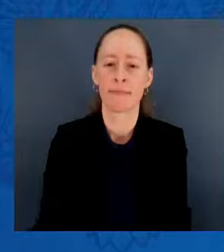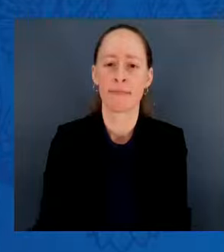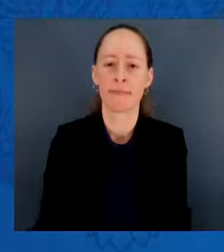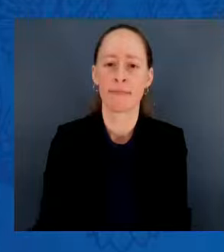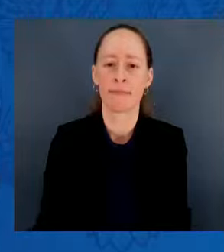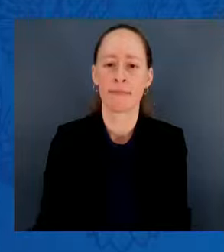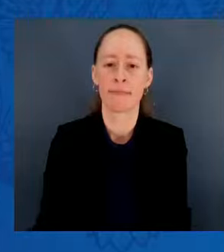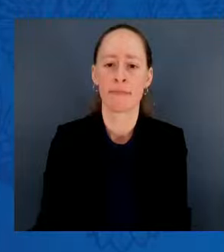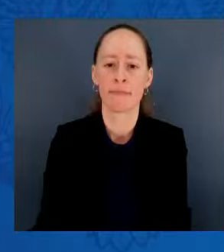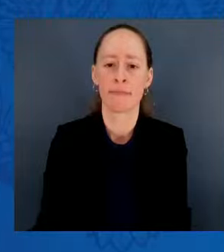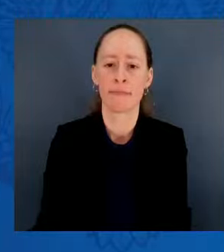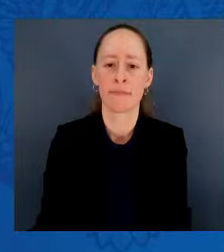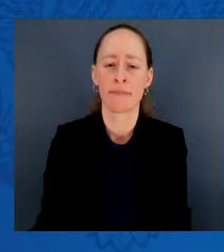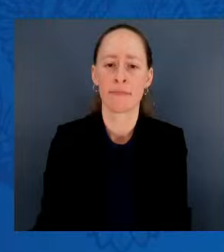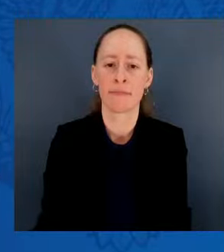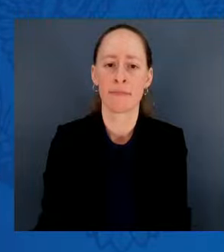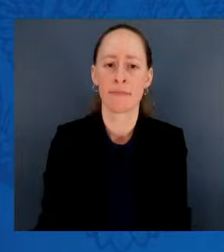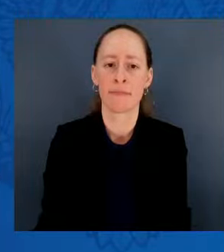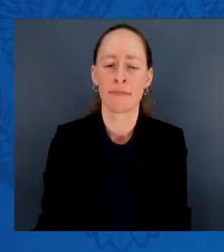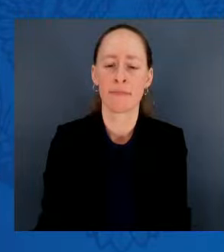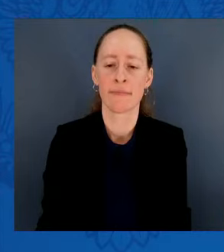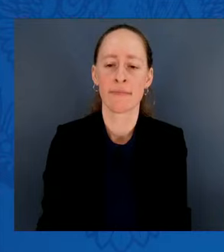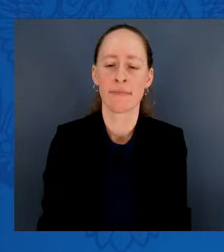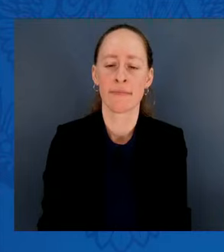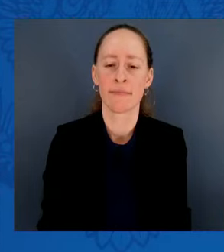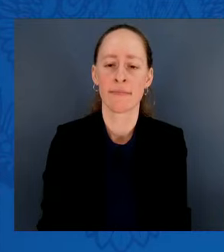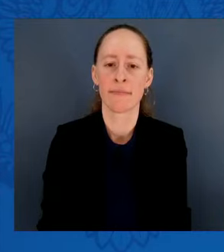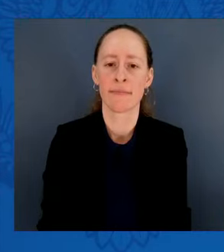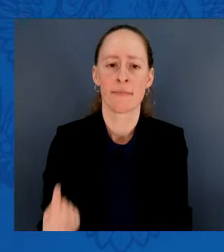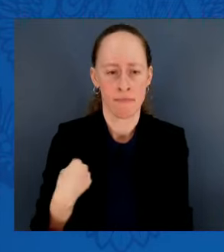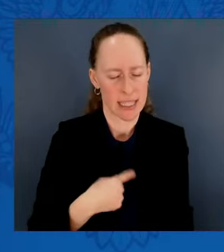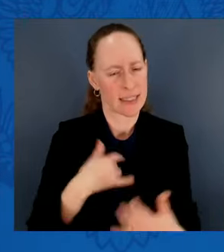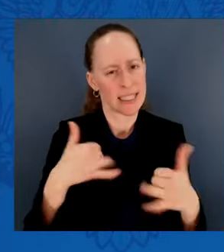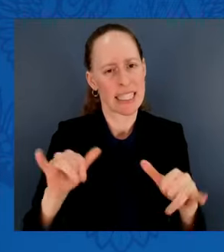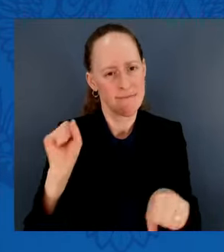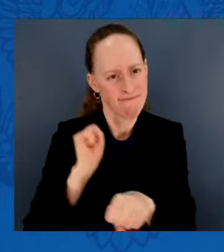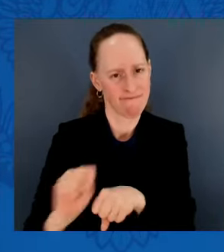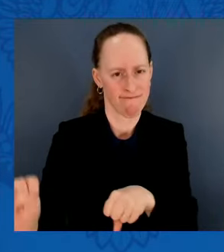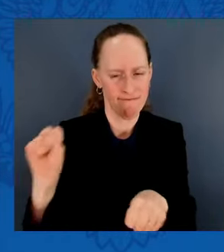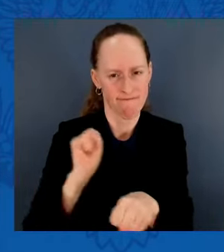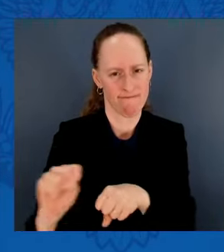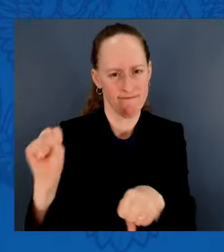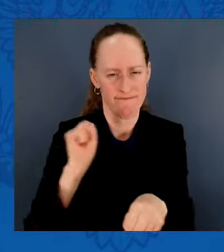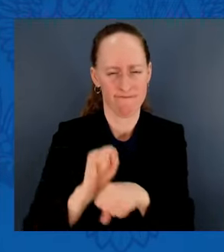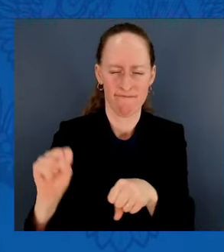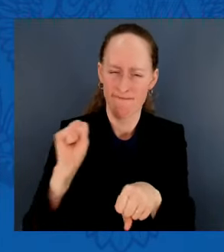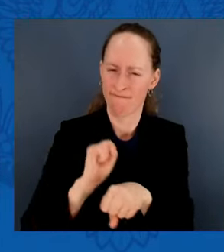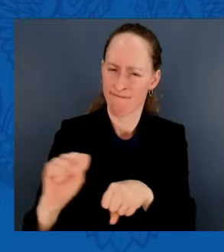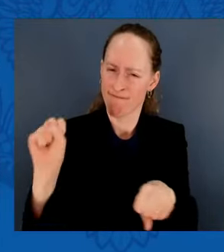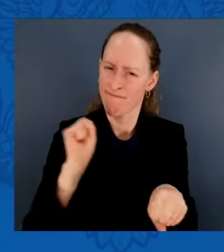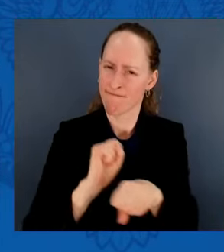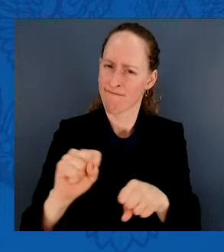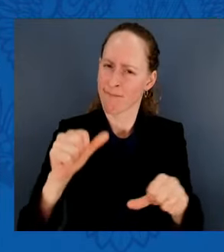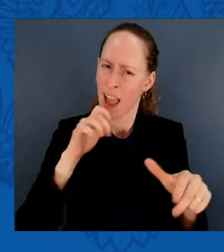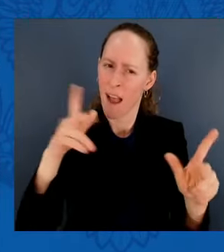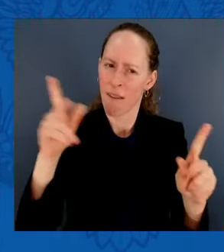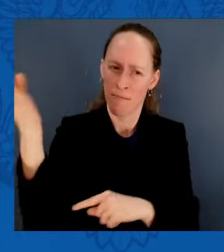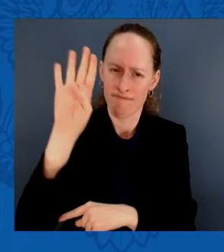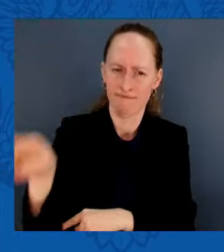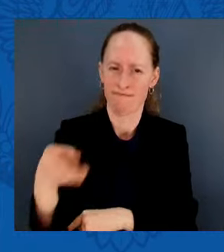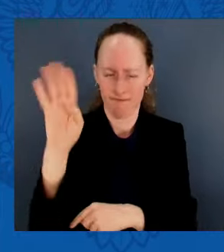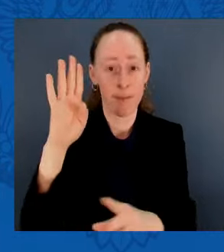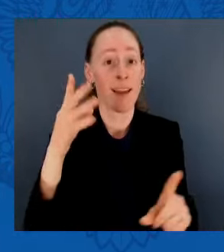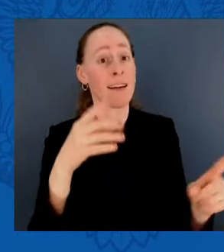we will also work around the clock to bring home Evan and Paul, Americans being unjustly